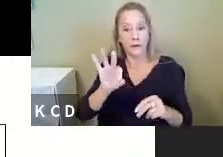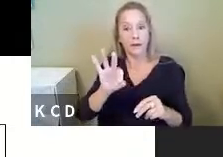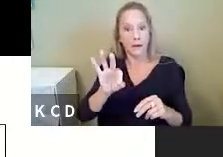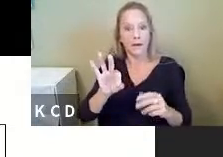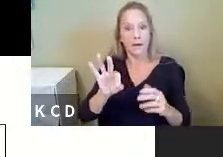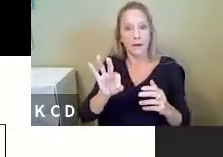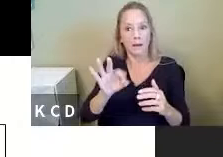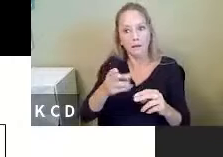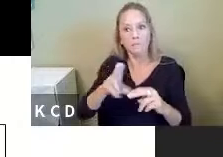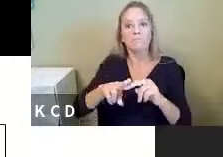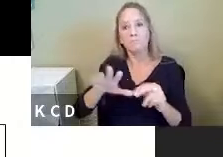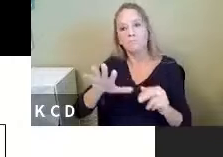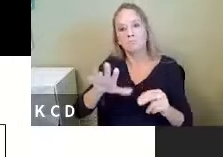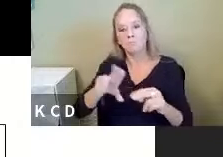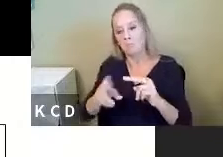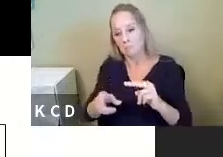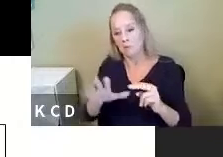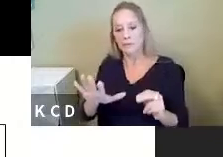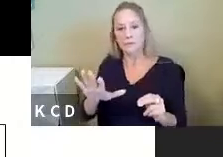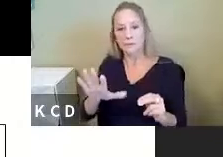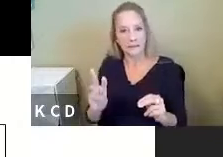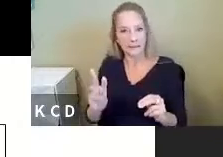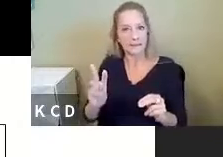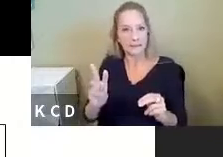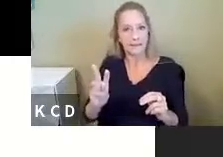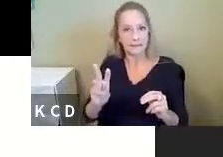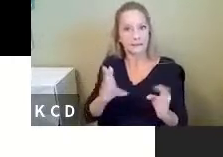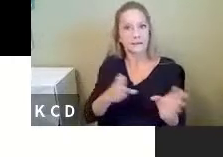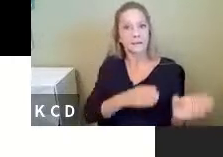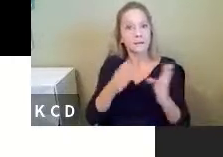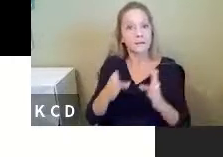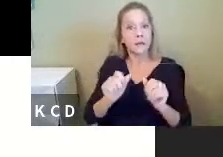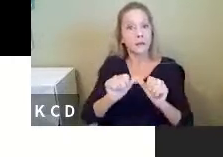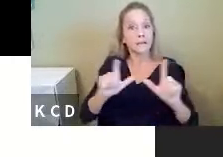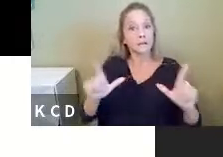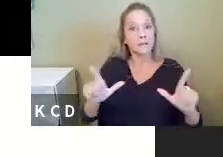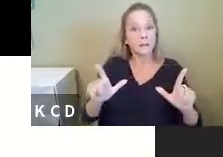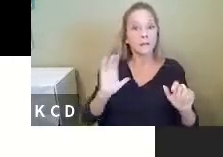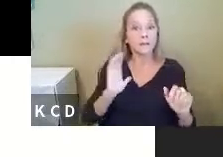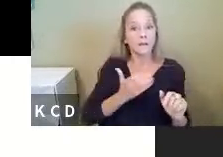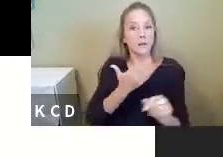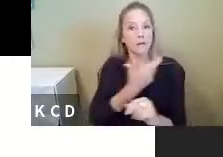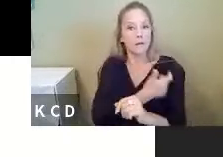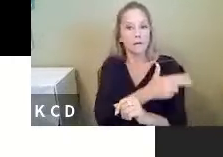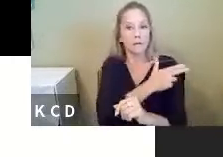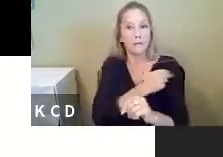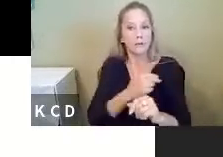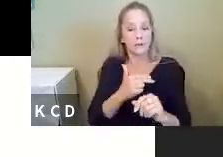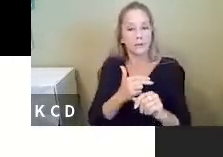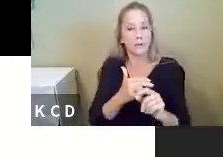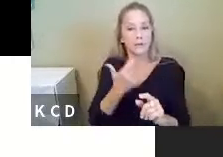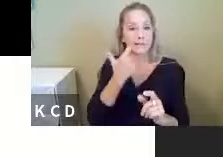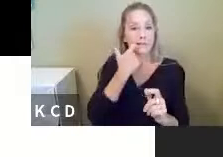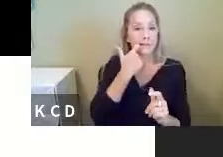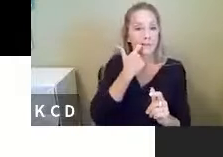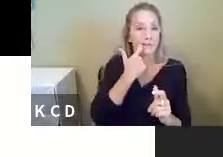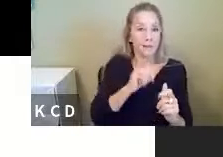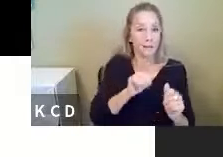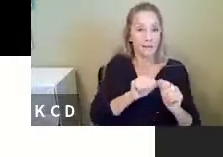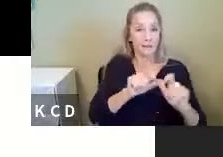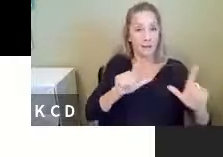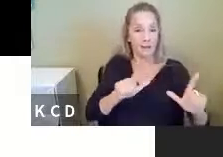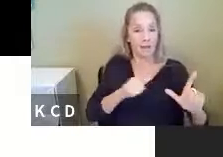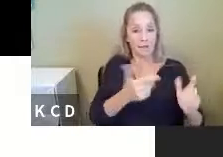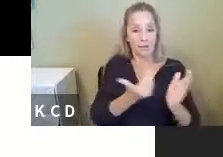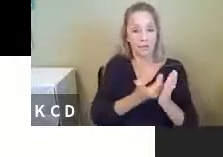around 56. So the next slide is our hospital census. And again, this is the difference. That last slide was new